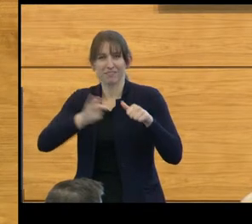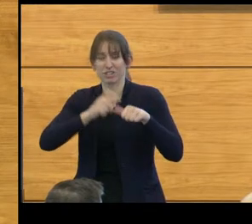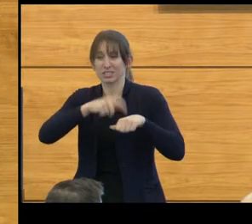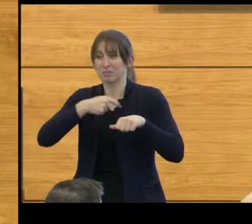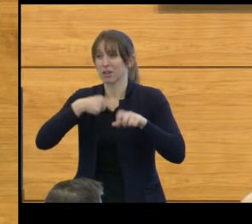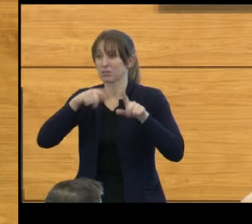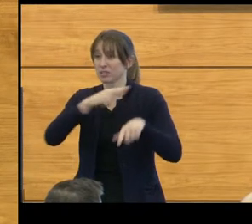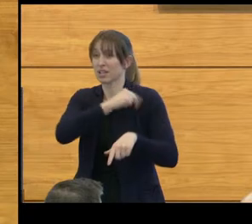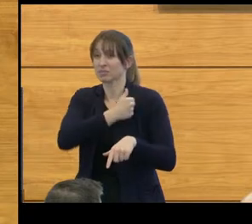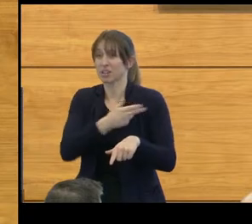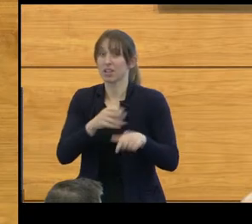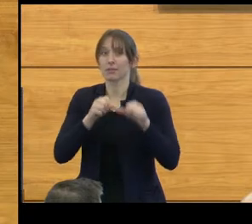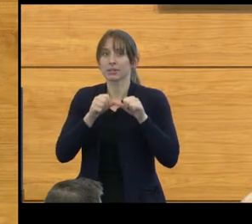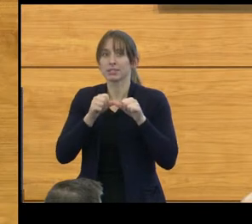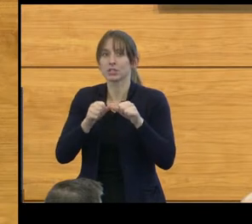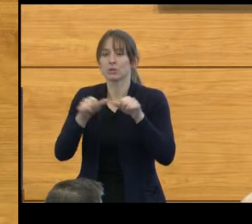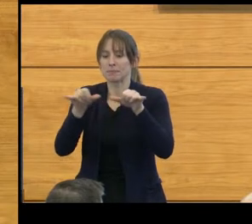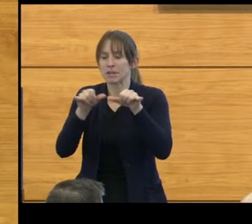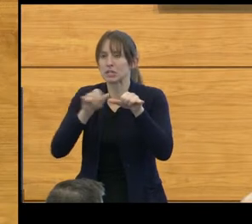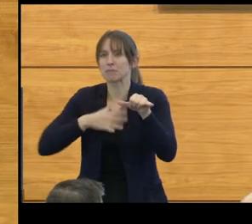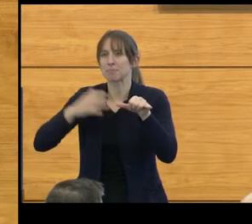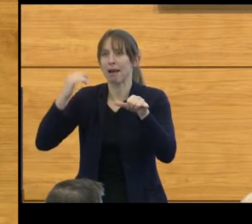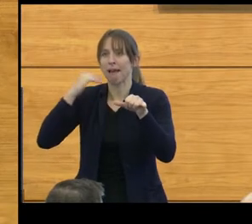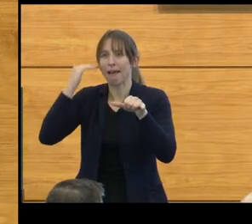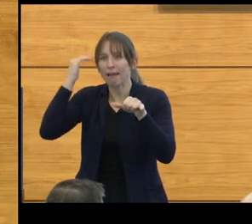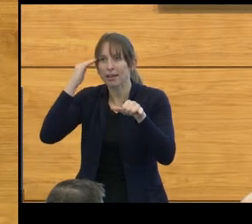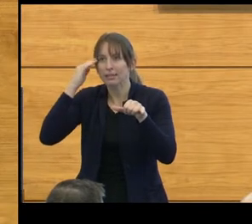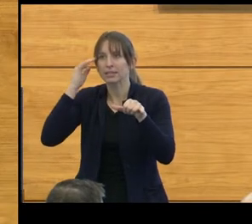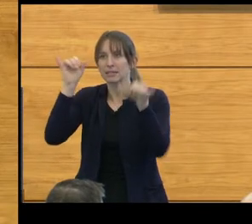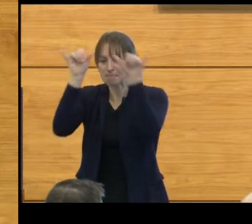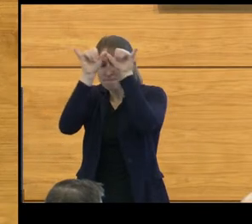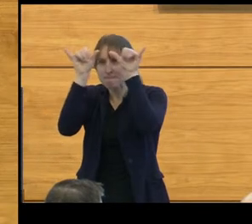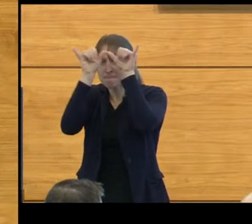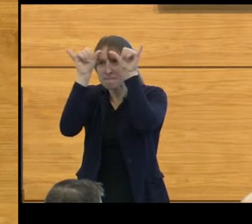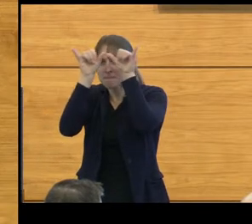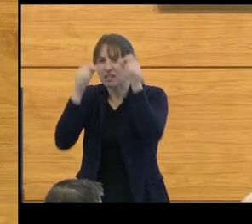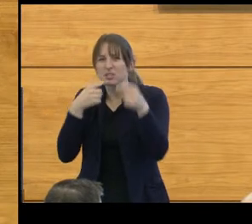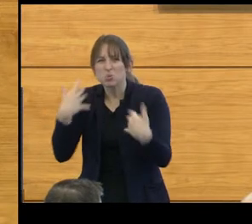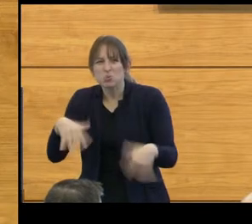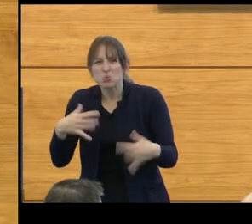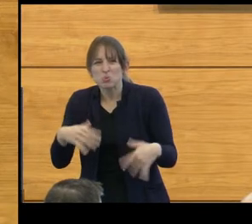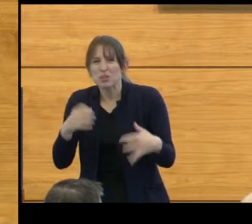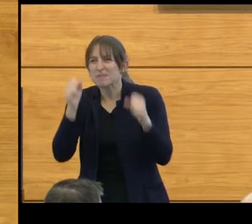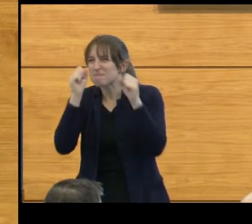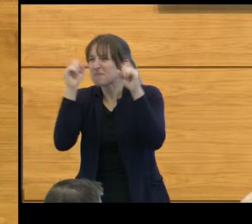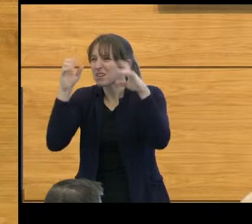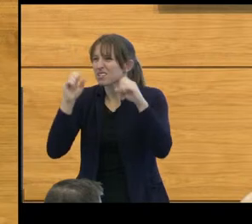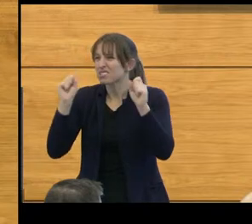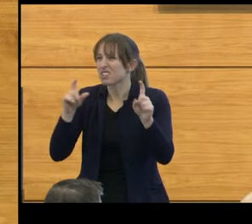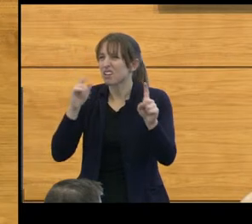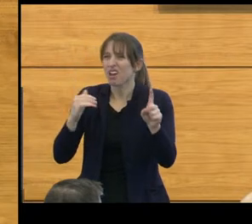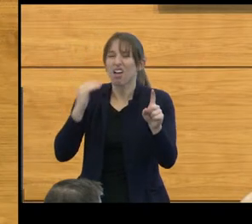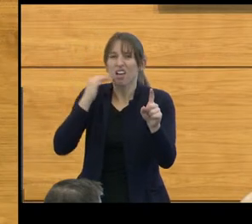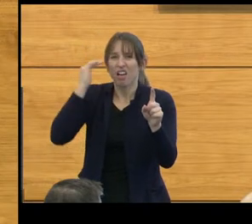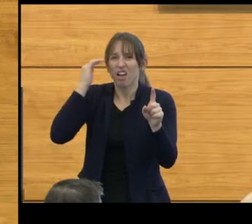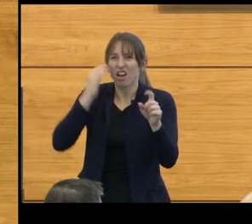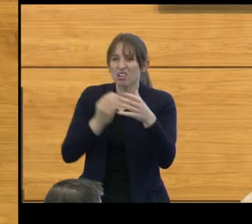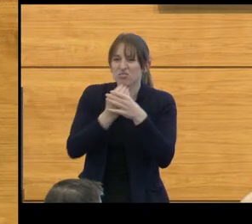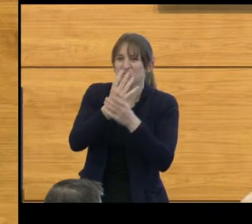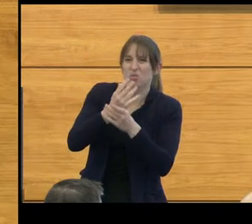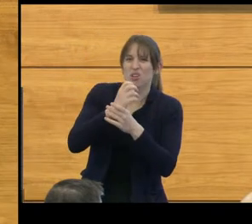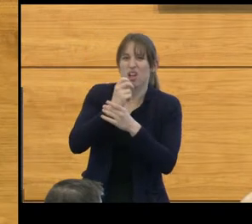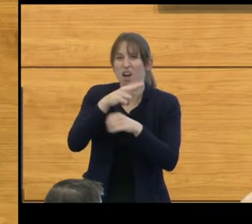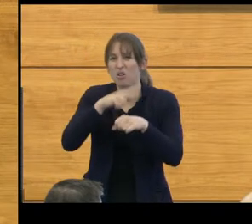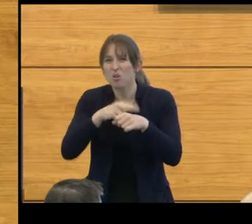they were constantly measuring my head, constantly saying, "Wow, it's amazing, your head is growing along a normal curve. What's